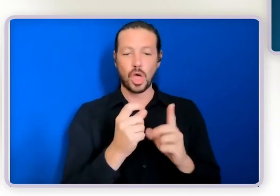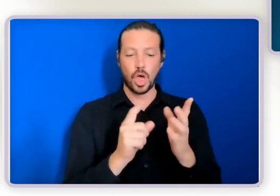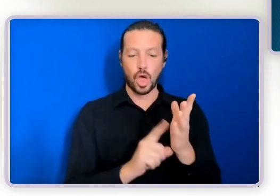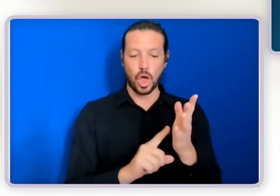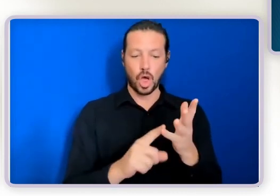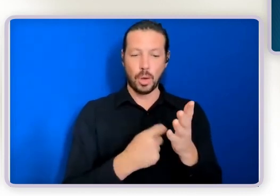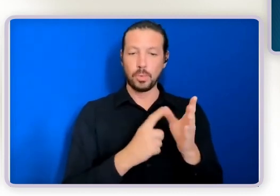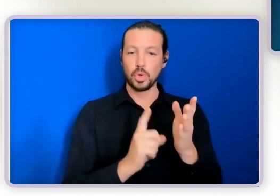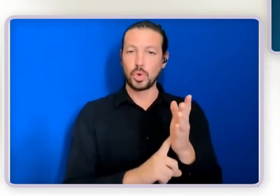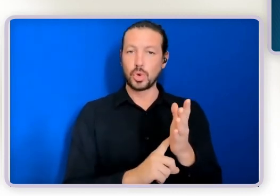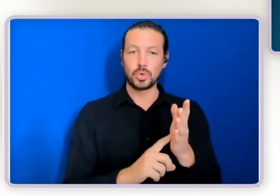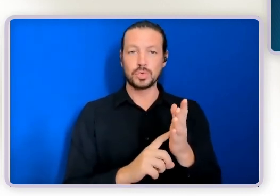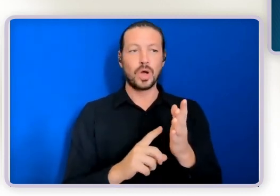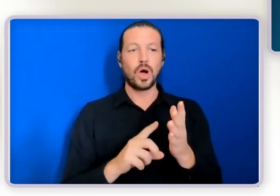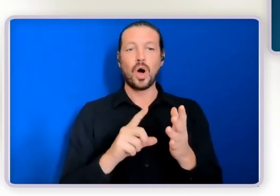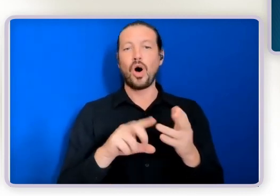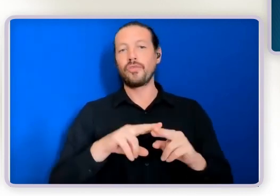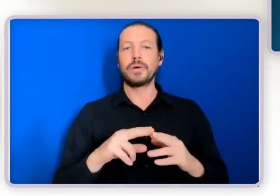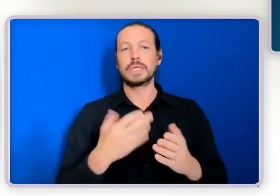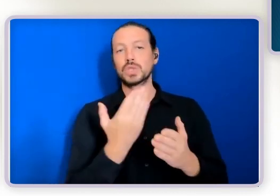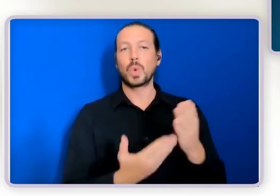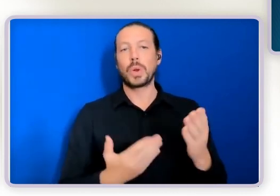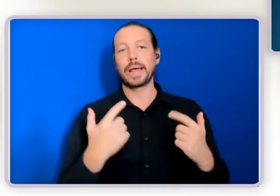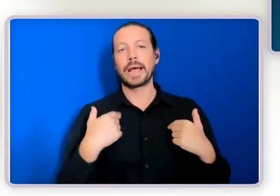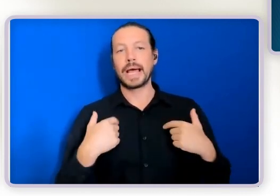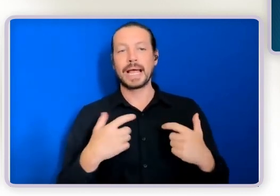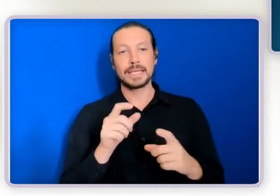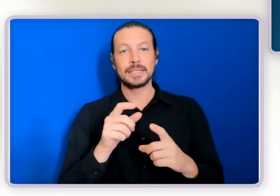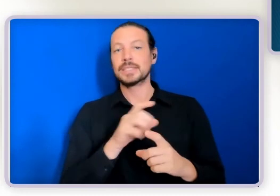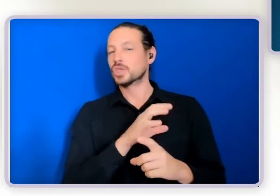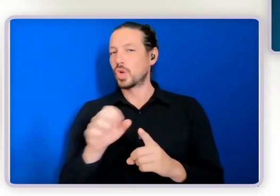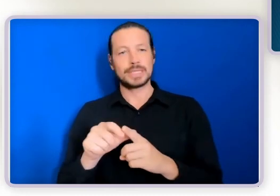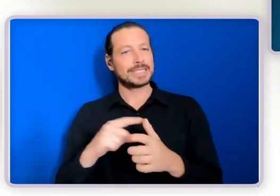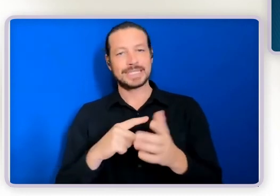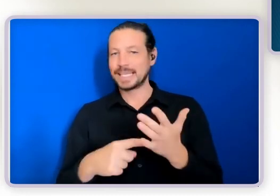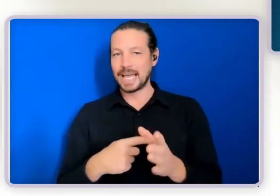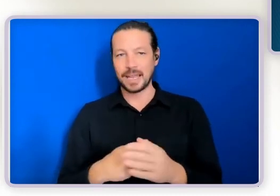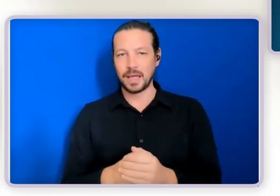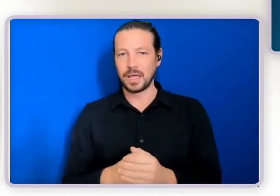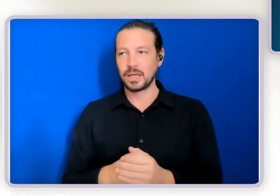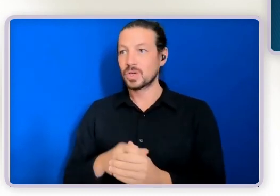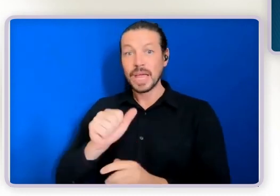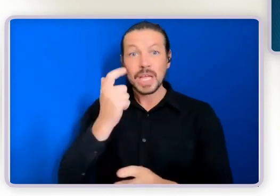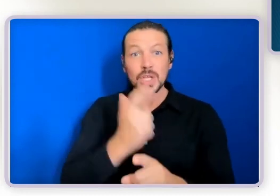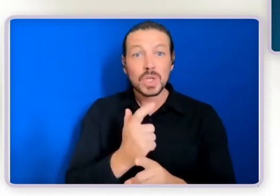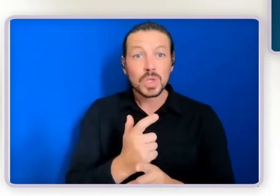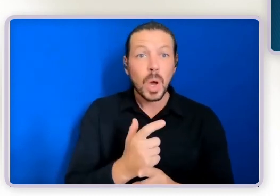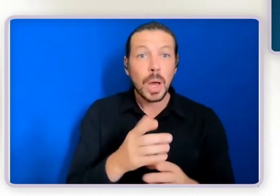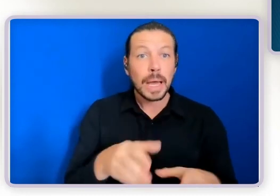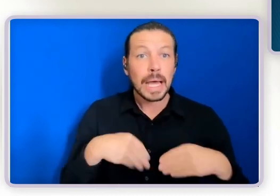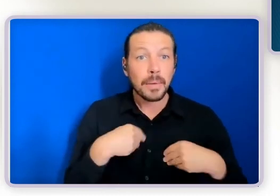someone spout off about how great they are at this. You want evidence. You want data. You want real hard